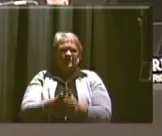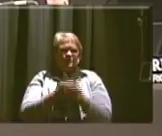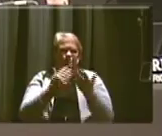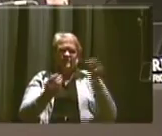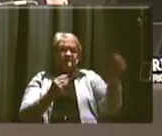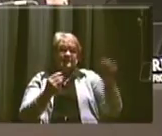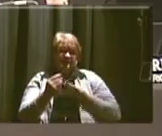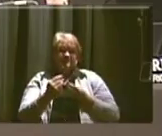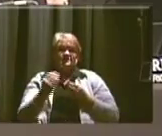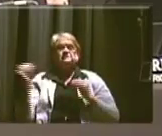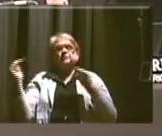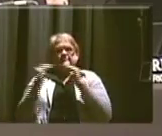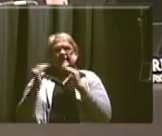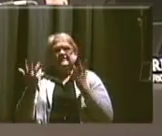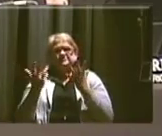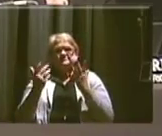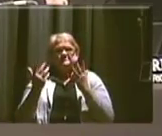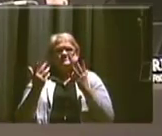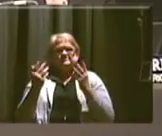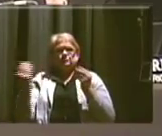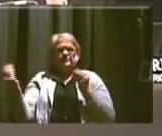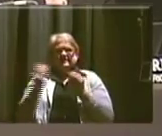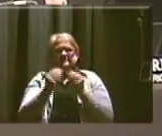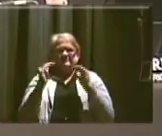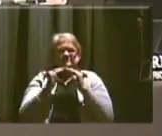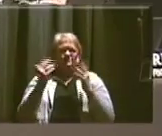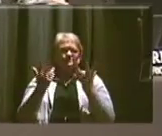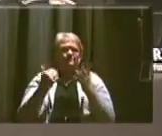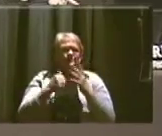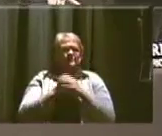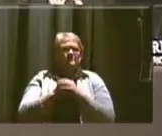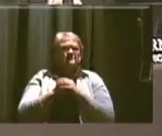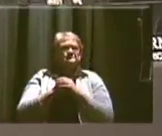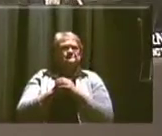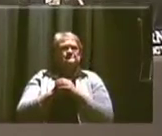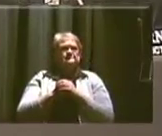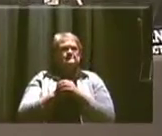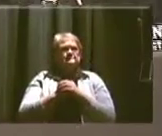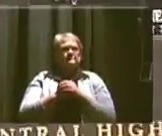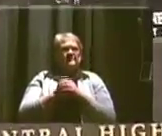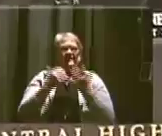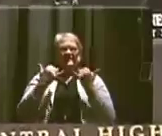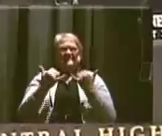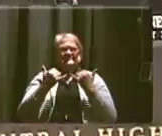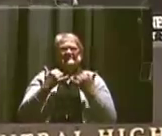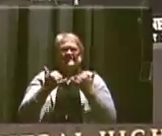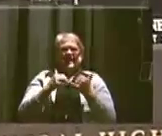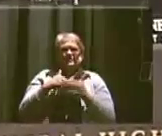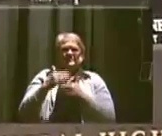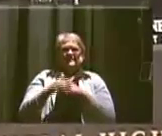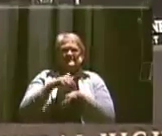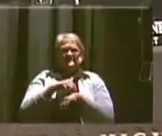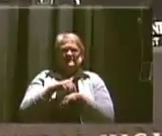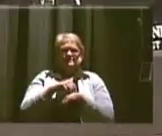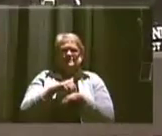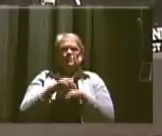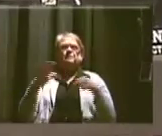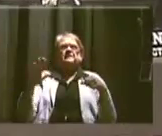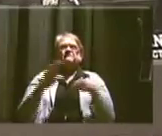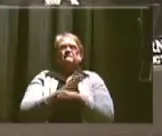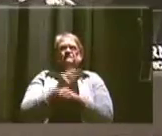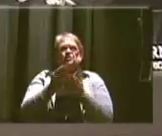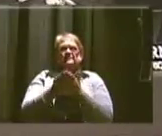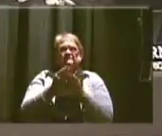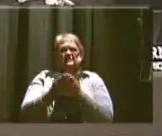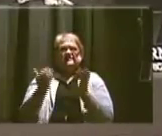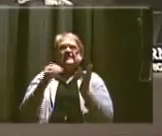Well, in the time since, I remember the conversation we had by that, this is now that next time, okay, and we're being fully funded again. Okay.